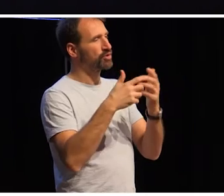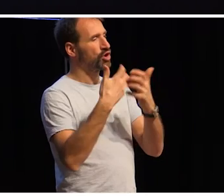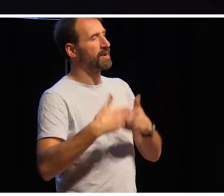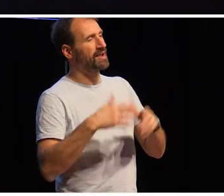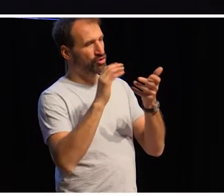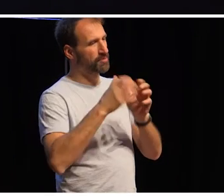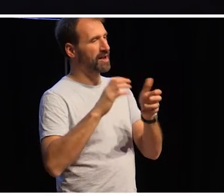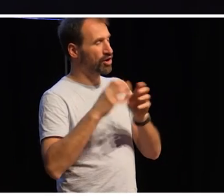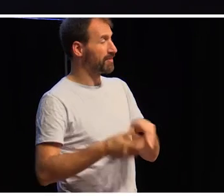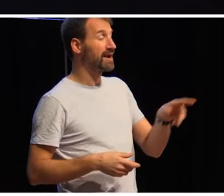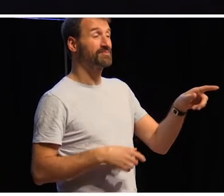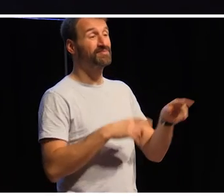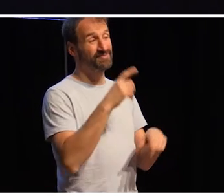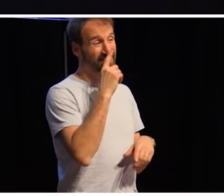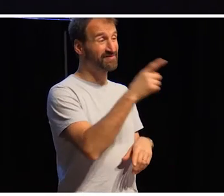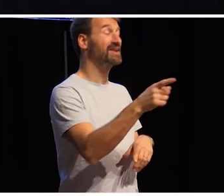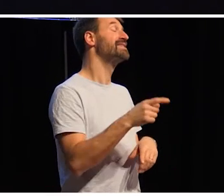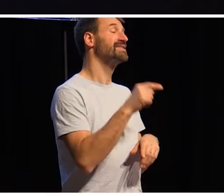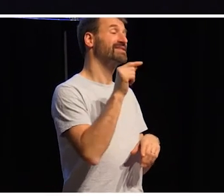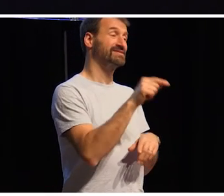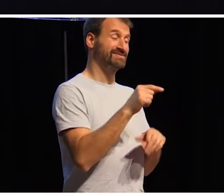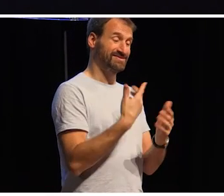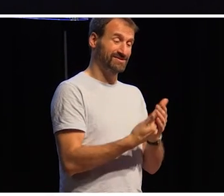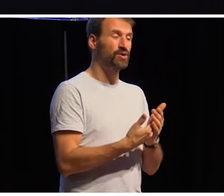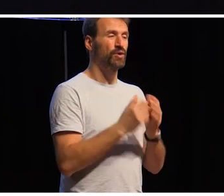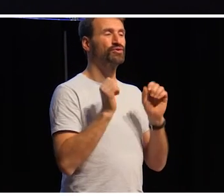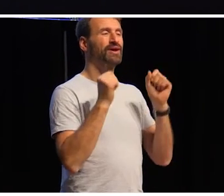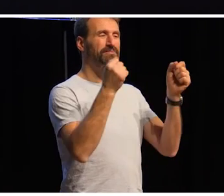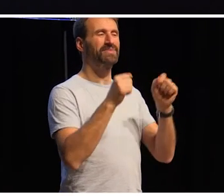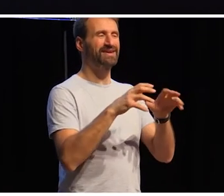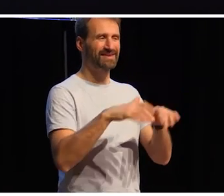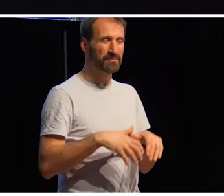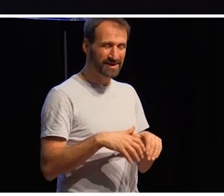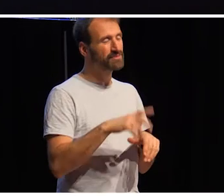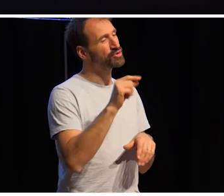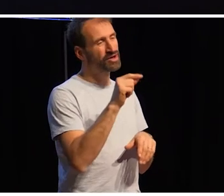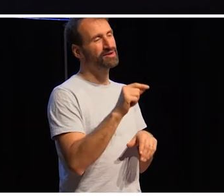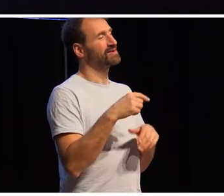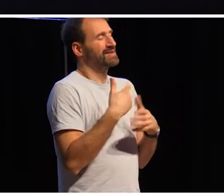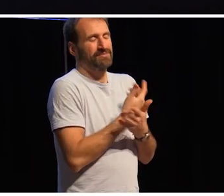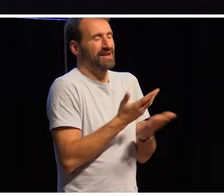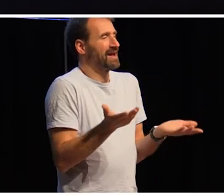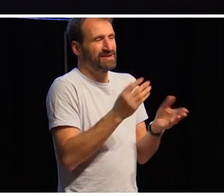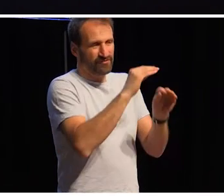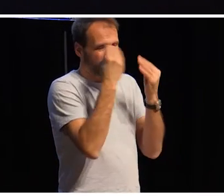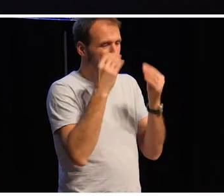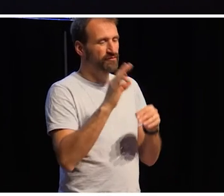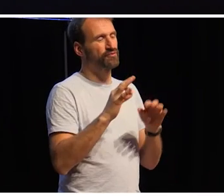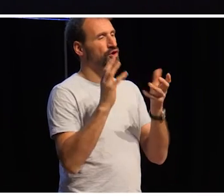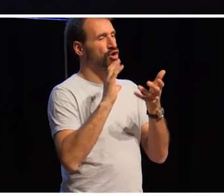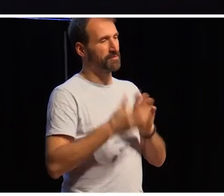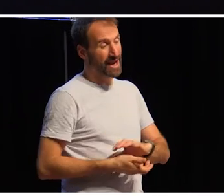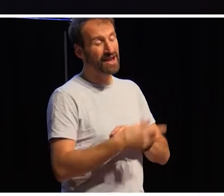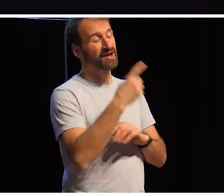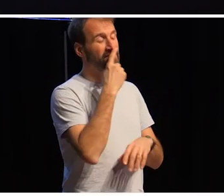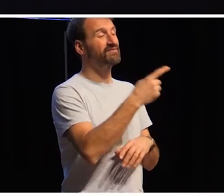this because it's dynamically typed, and there's just no information for the compiler to generate good machine code if it has